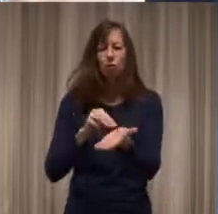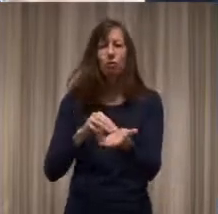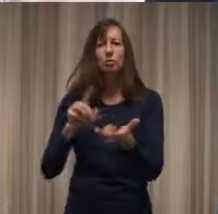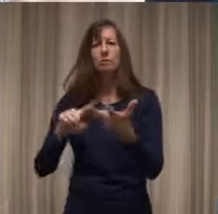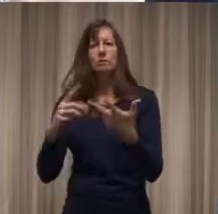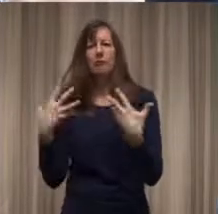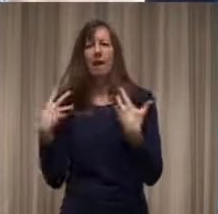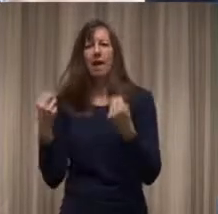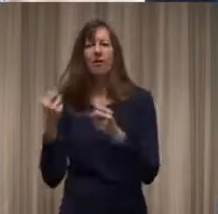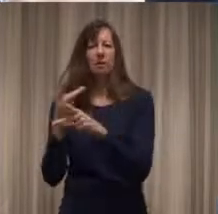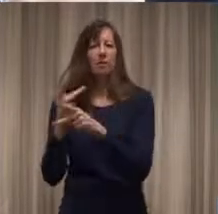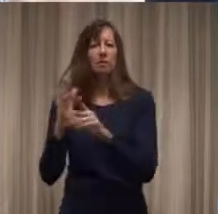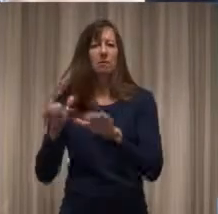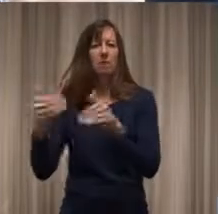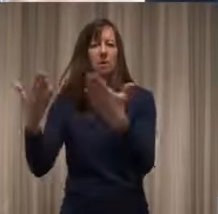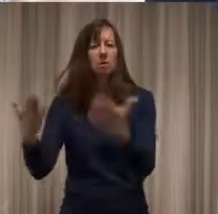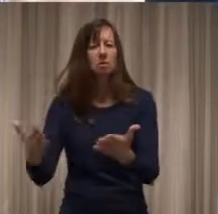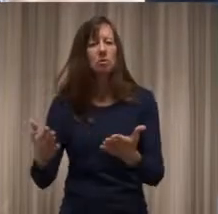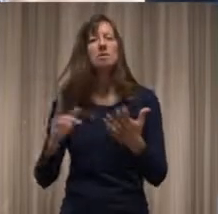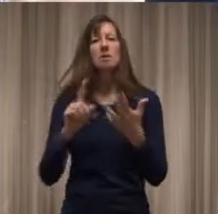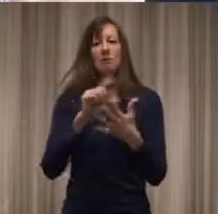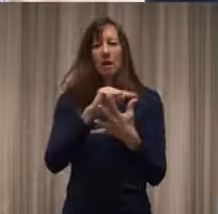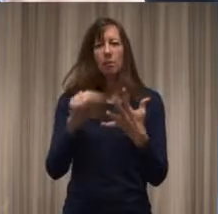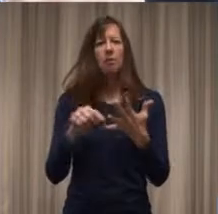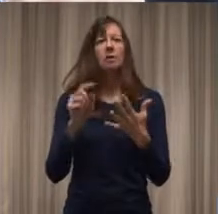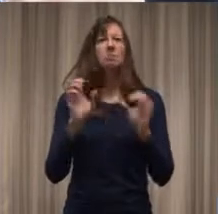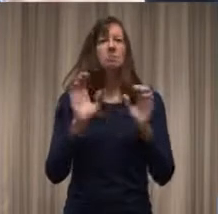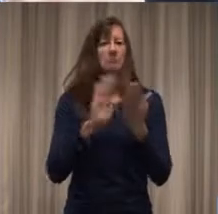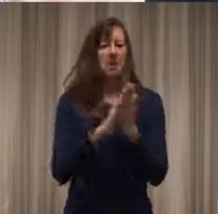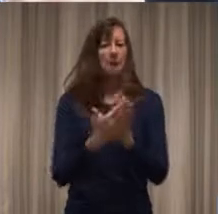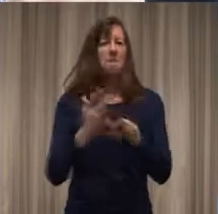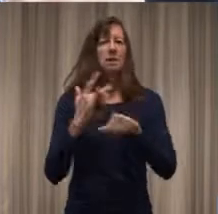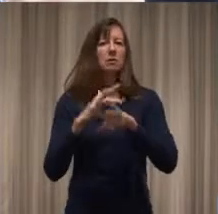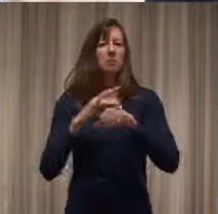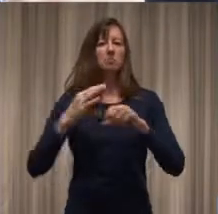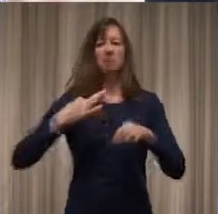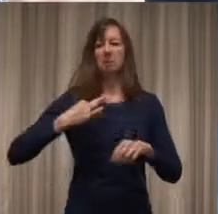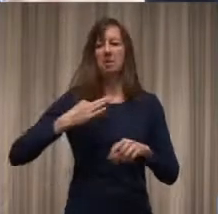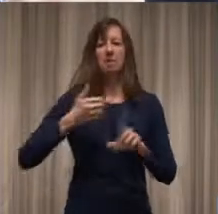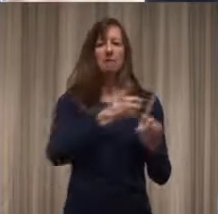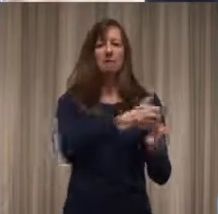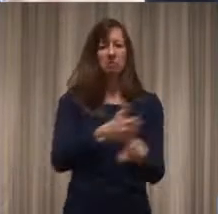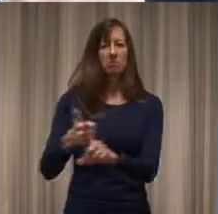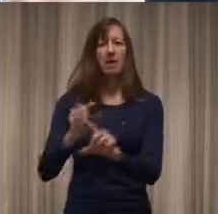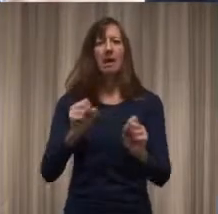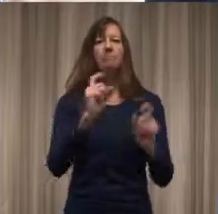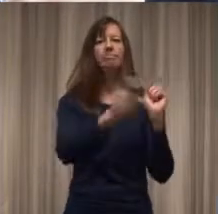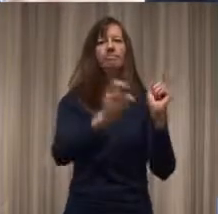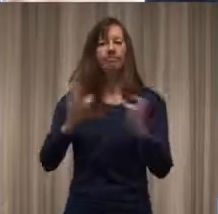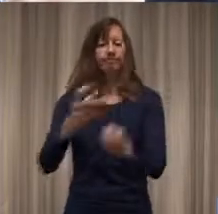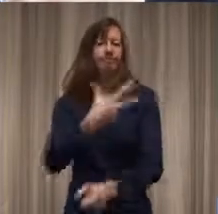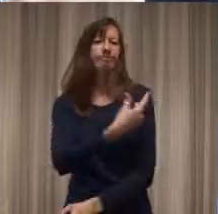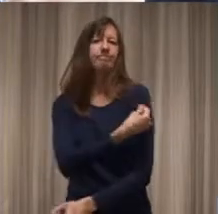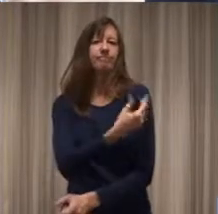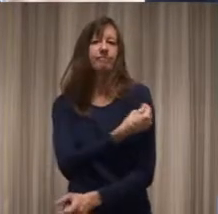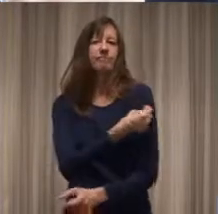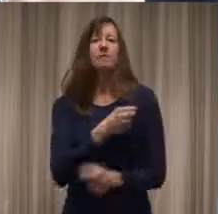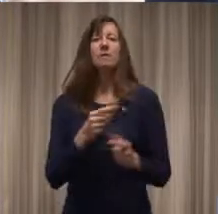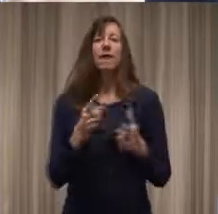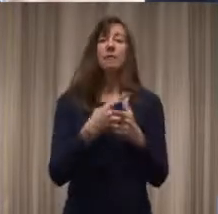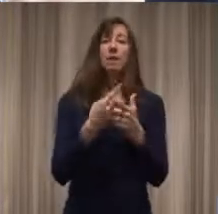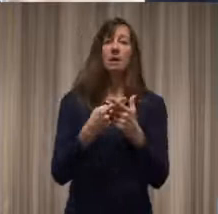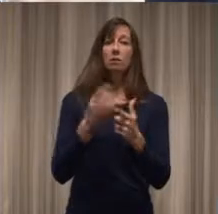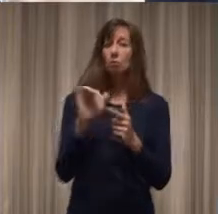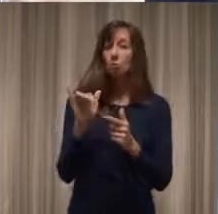to distribute. And then we're working through our vaccine coalition of trusted voices and community leaders to make sure